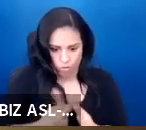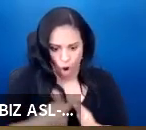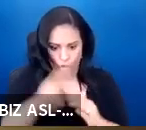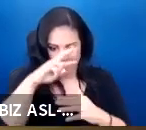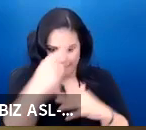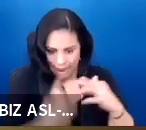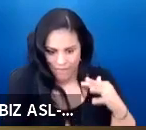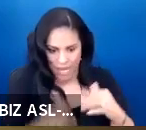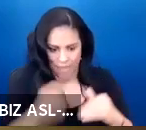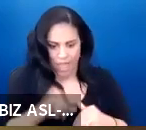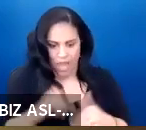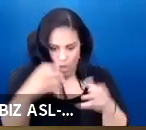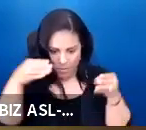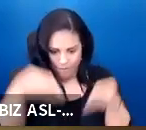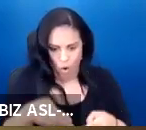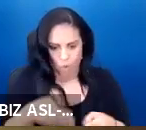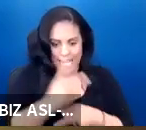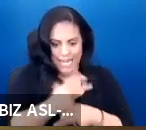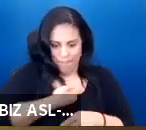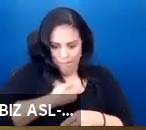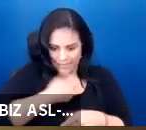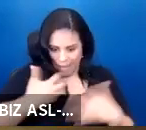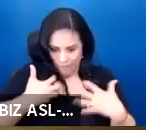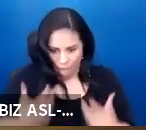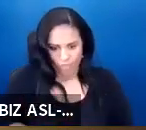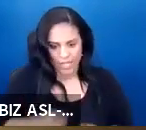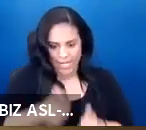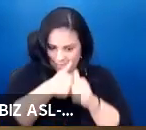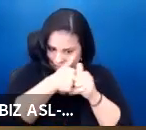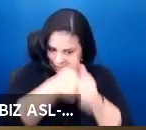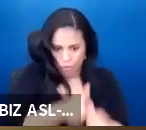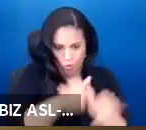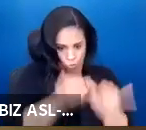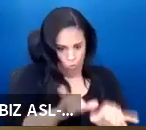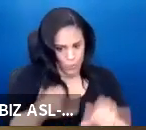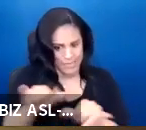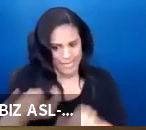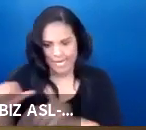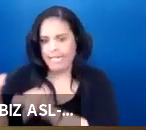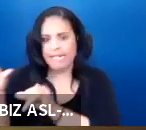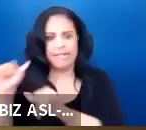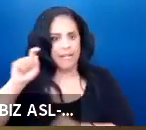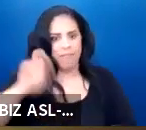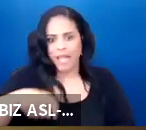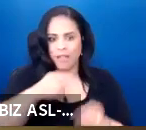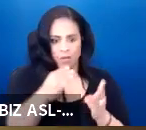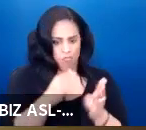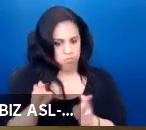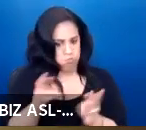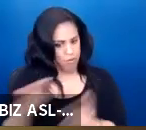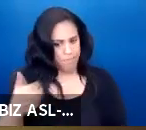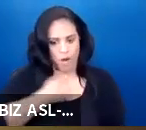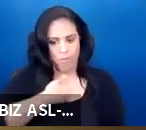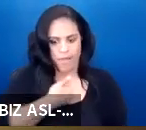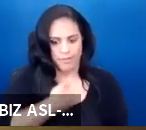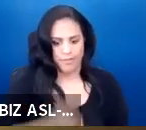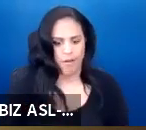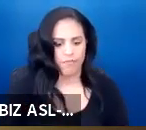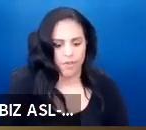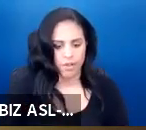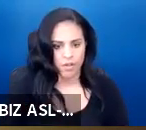I want to be, so just trying to keep myself healthy, stick to routine, and be creative and prepare. Now, if, I